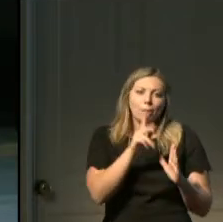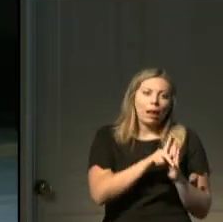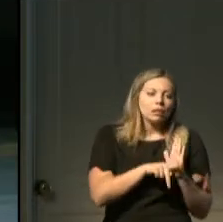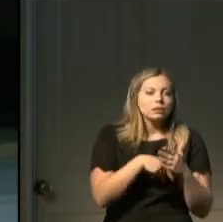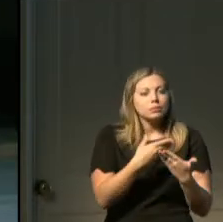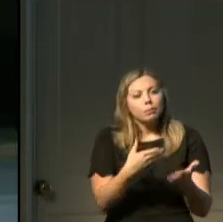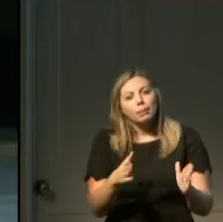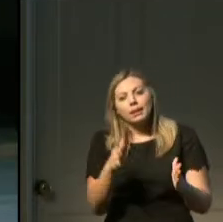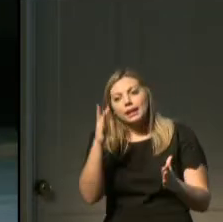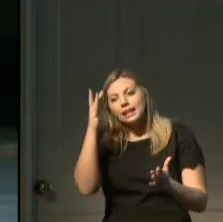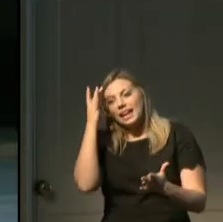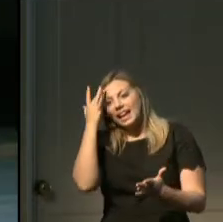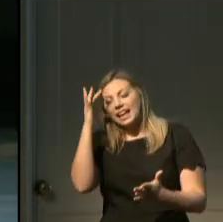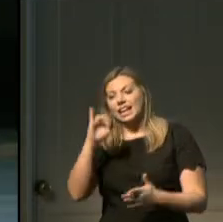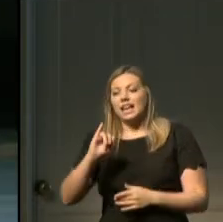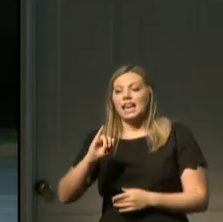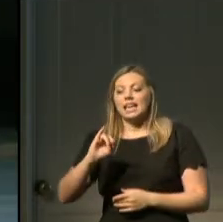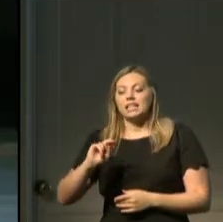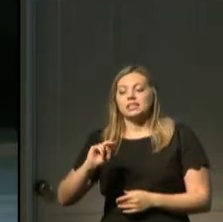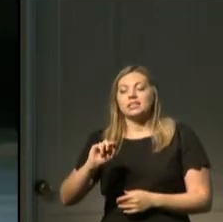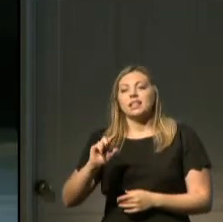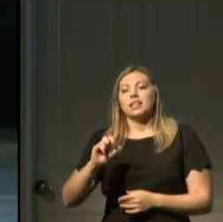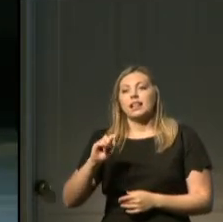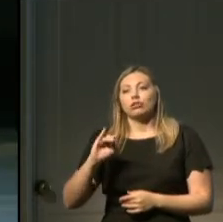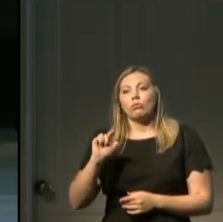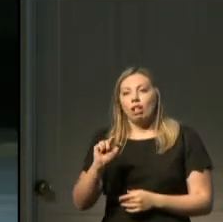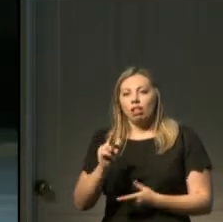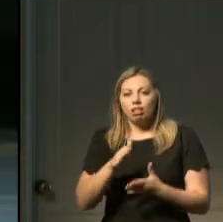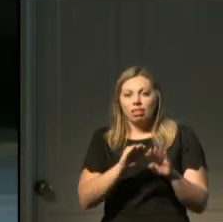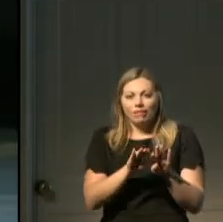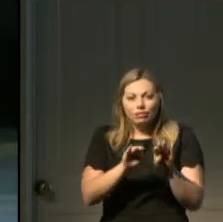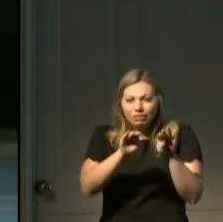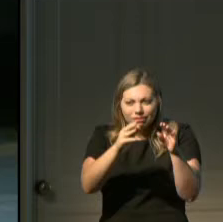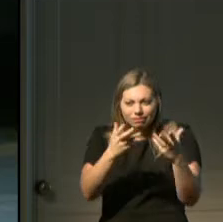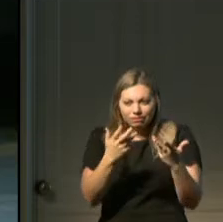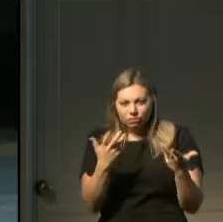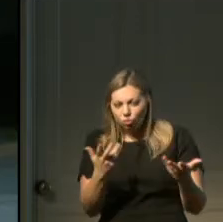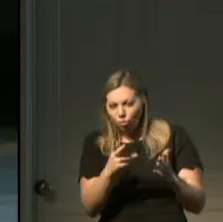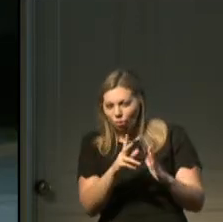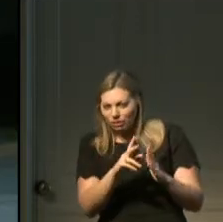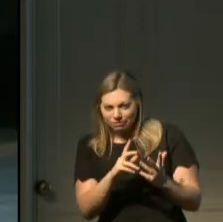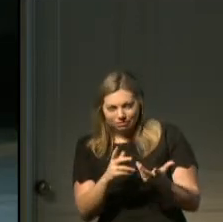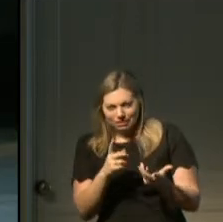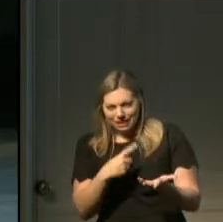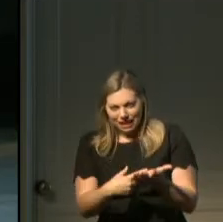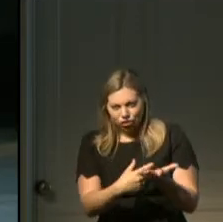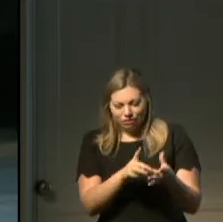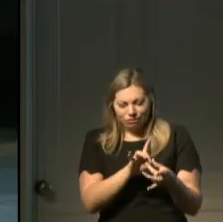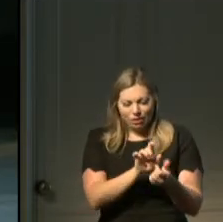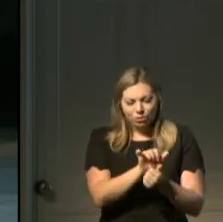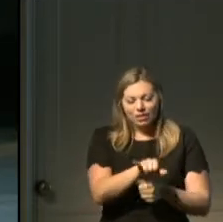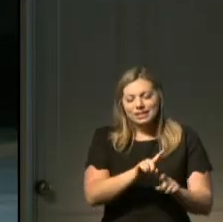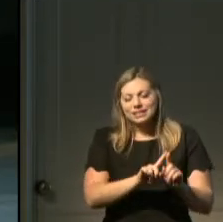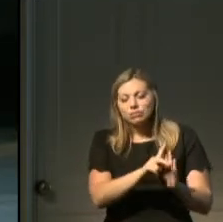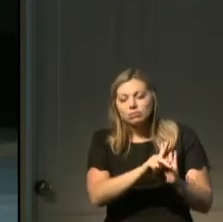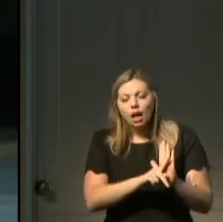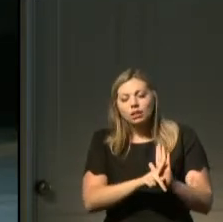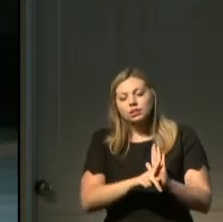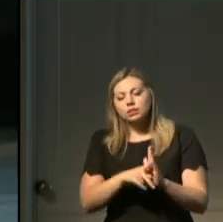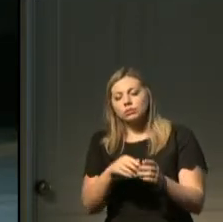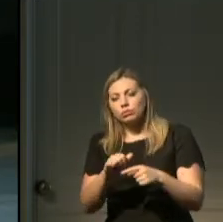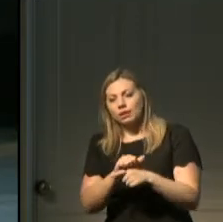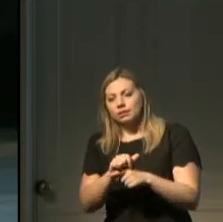these technologies? What is the forward migration path? How do we put into place policies or practices that